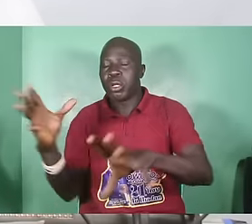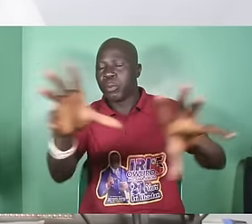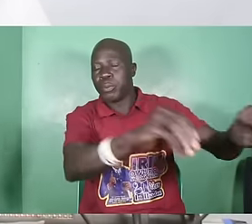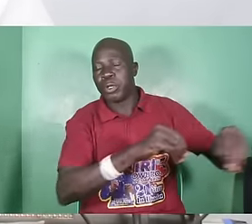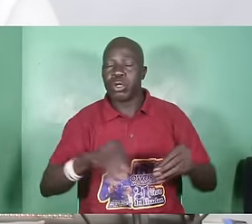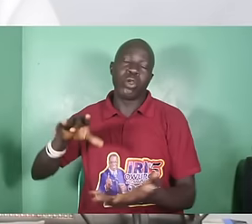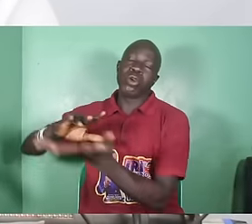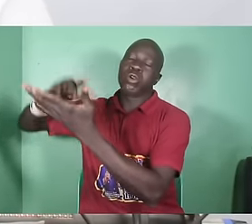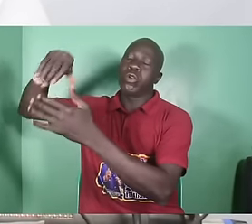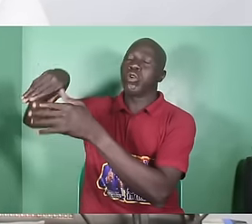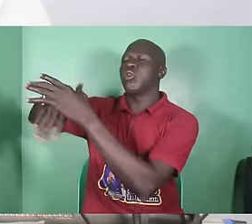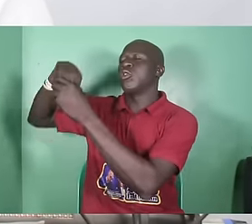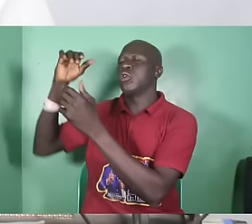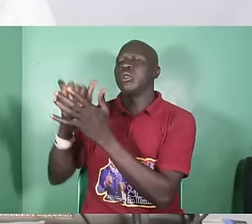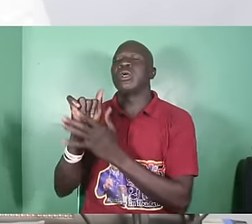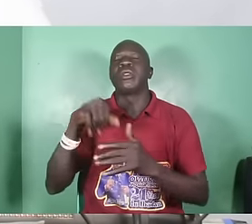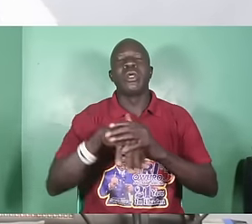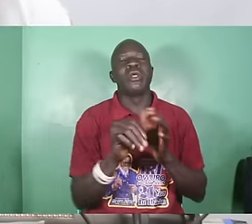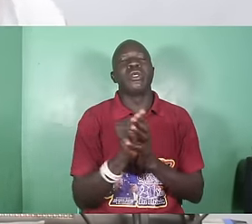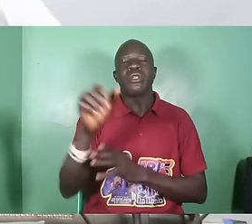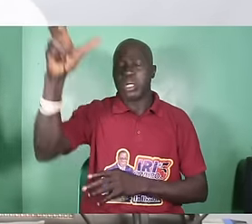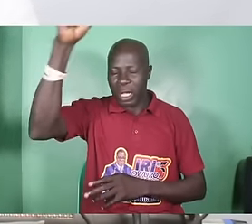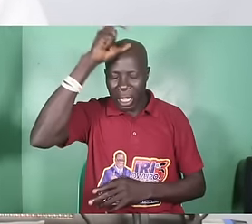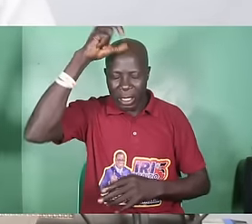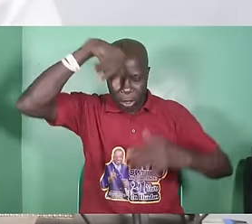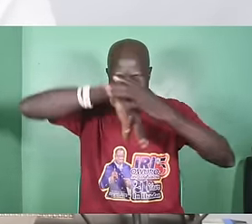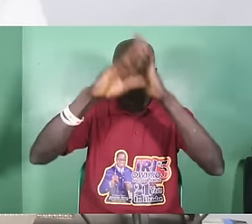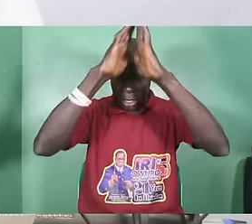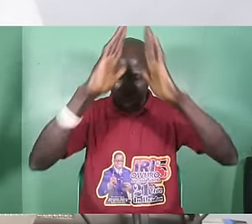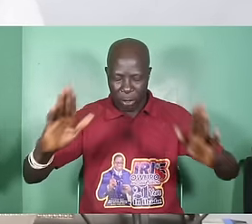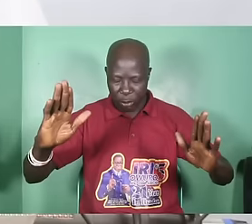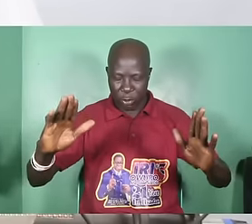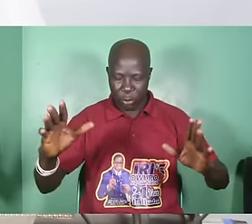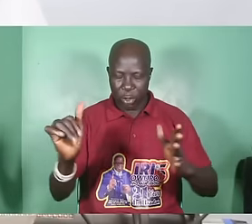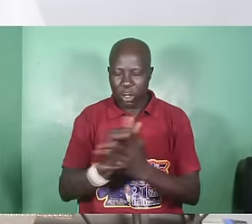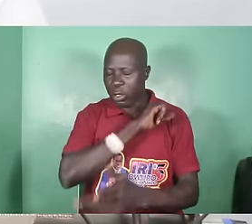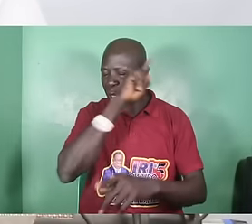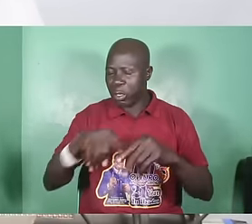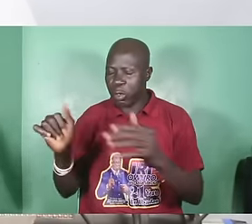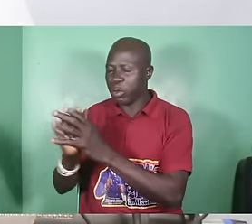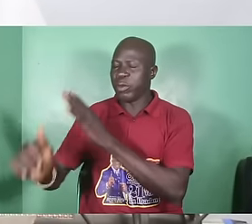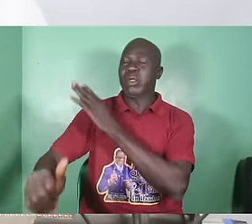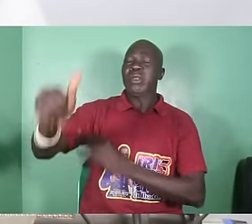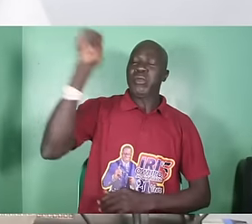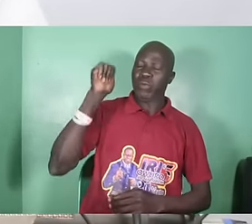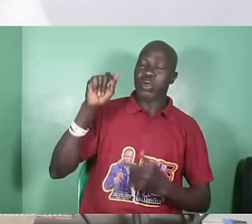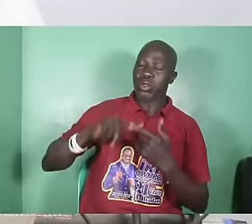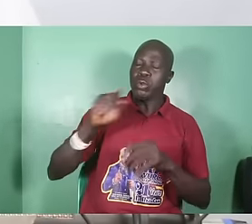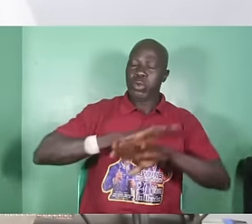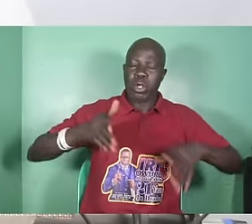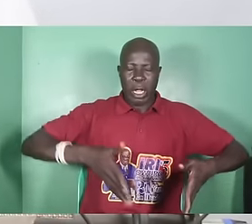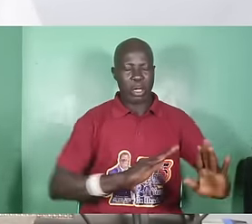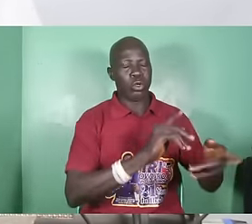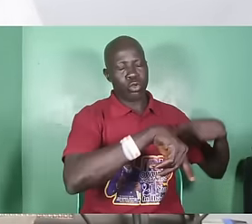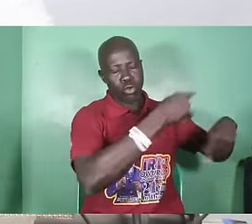ahead. Amen. Jesus will bring us your glory. Oh, Miranda, challenge in your household. Come and call. If they refuse, to